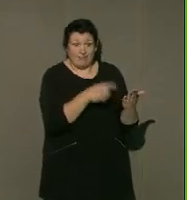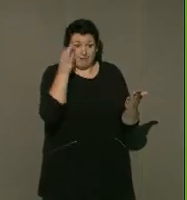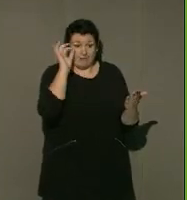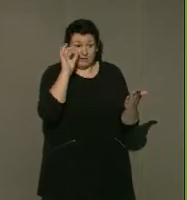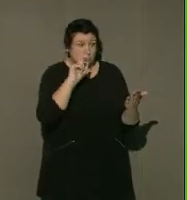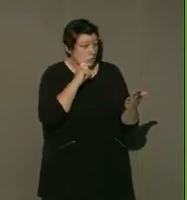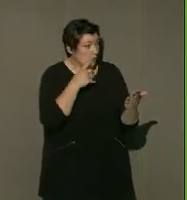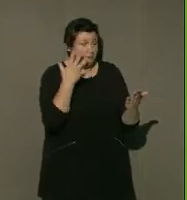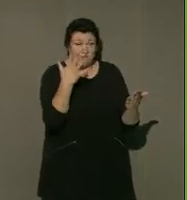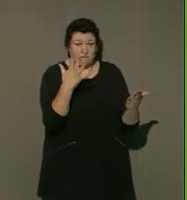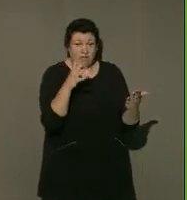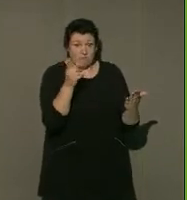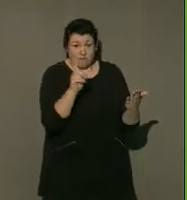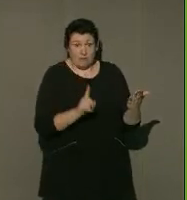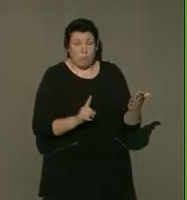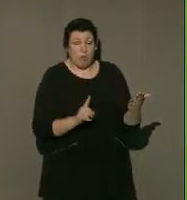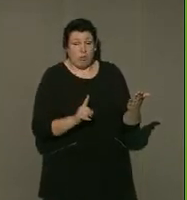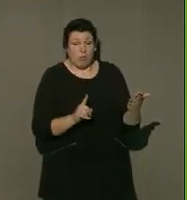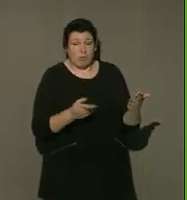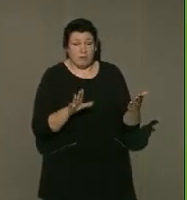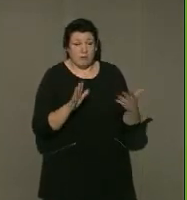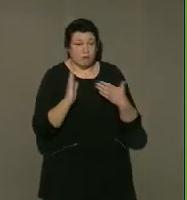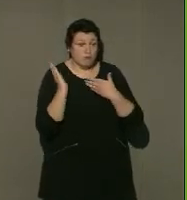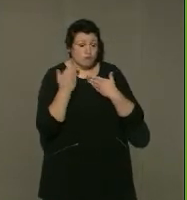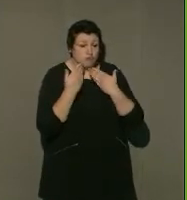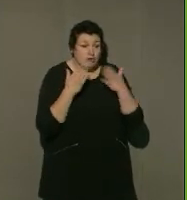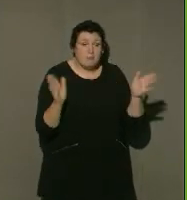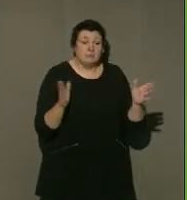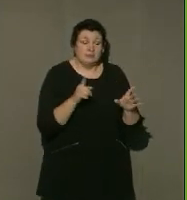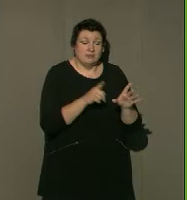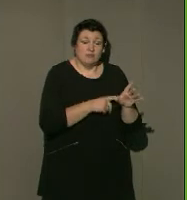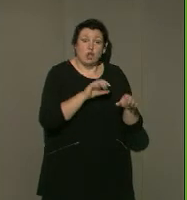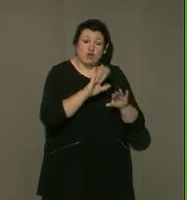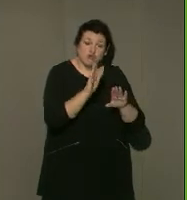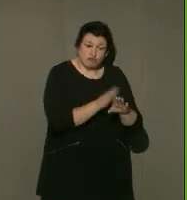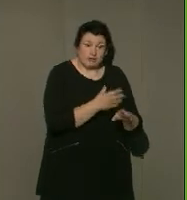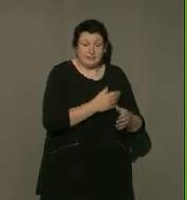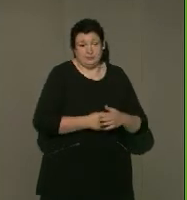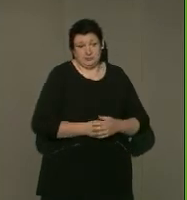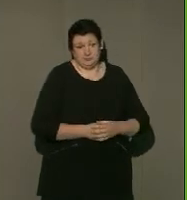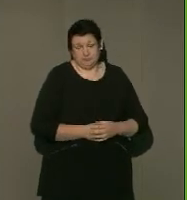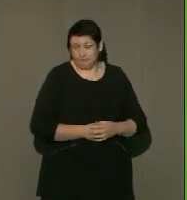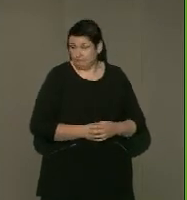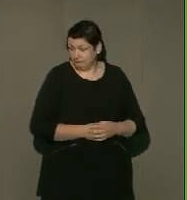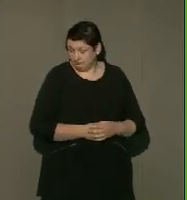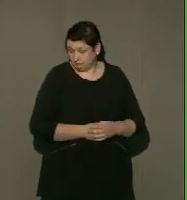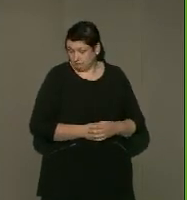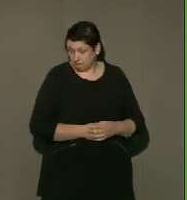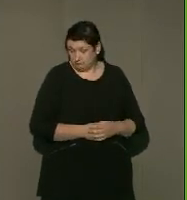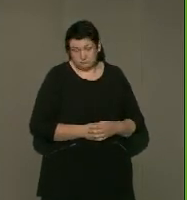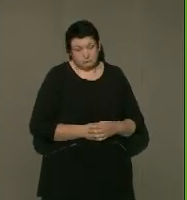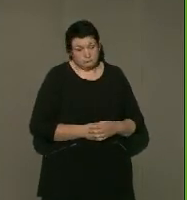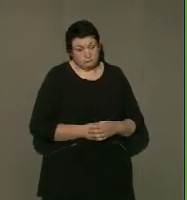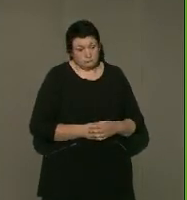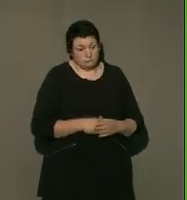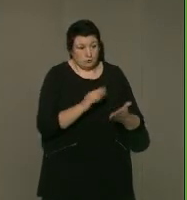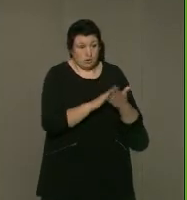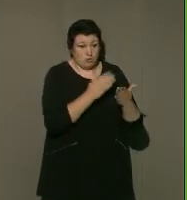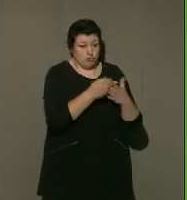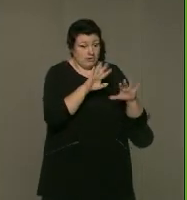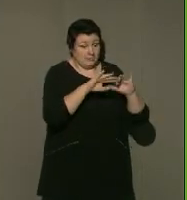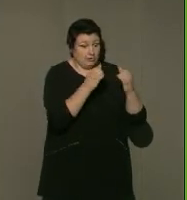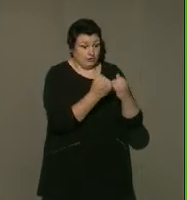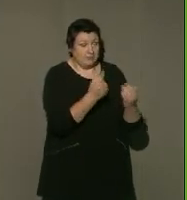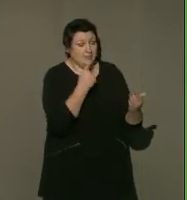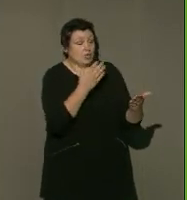5 representatives of the Young Greens. That is part of what the transition team was required